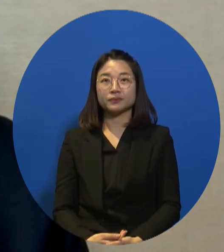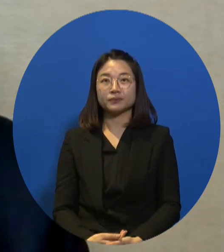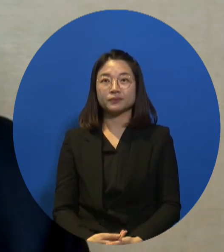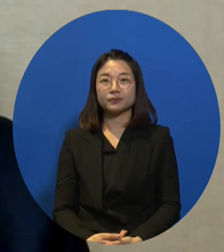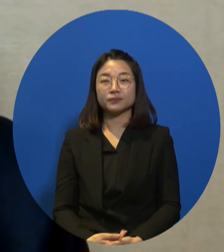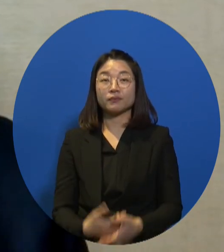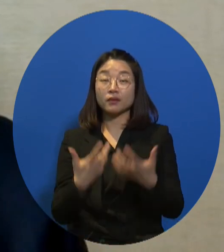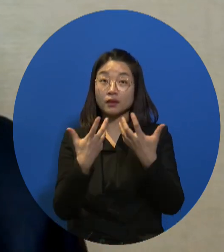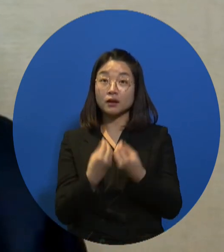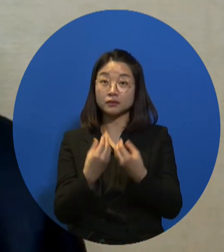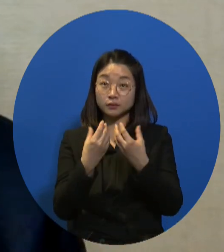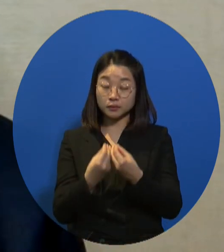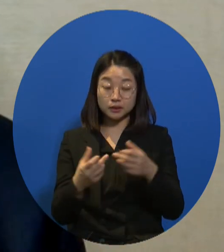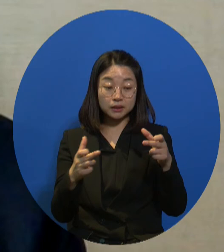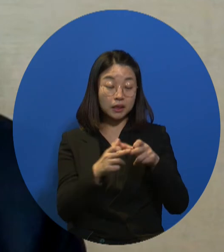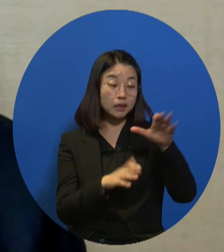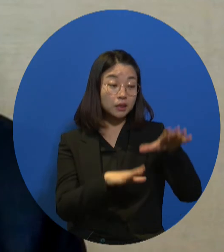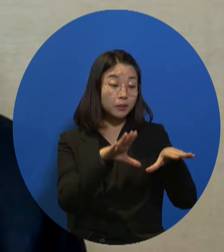concerned. So